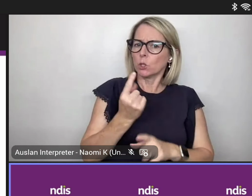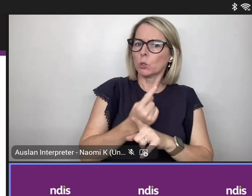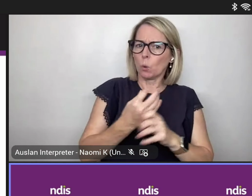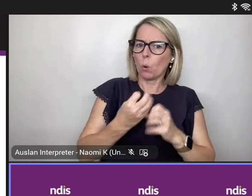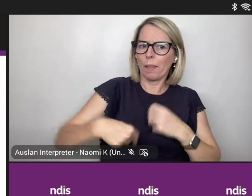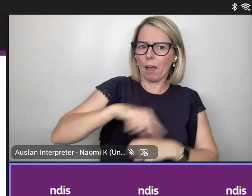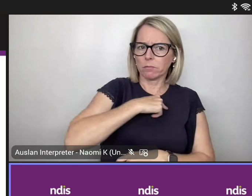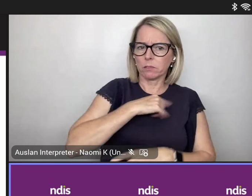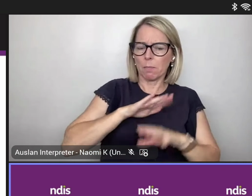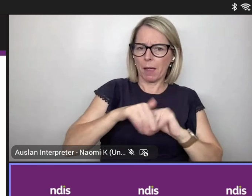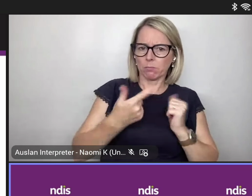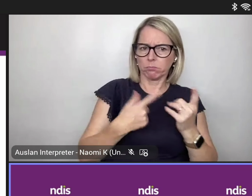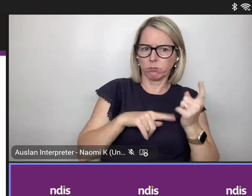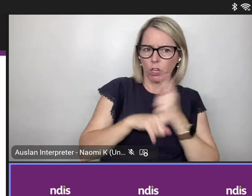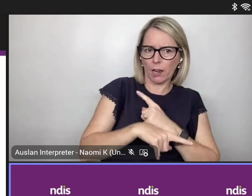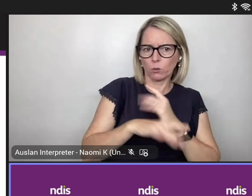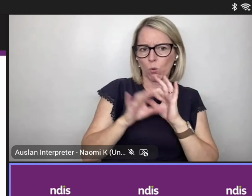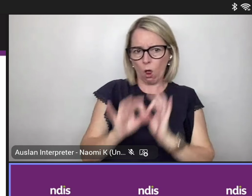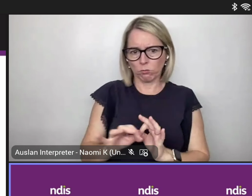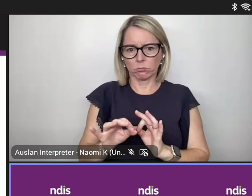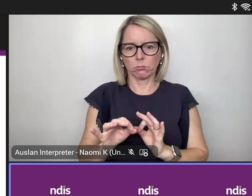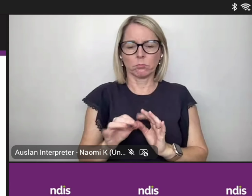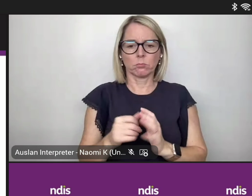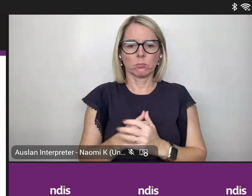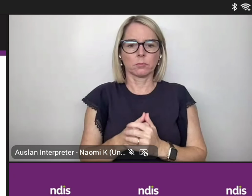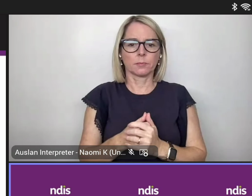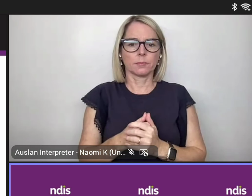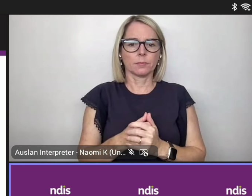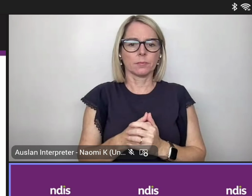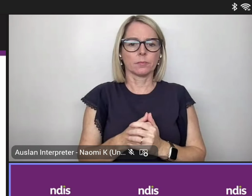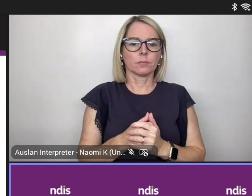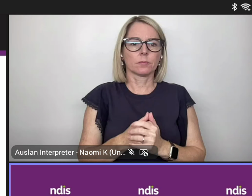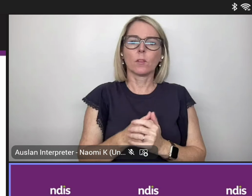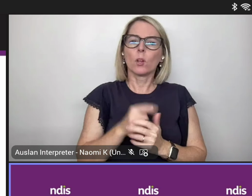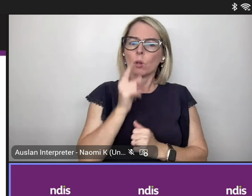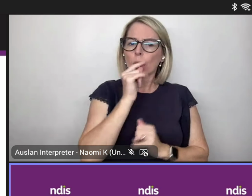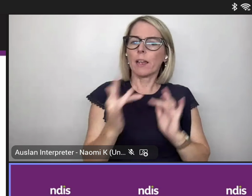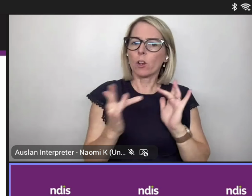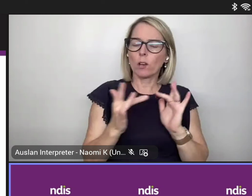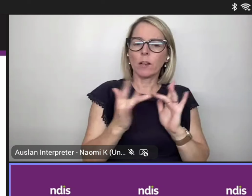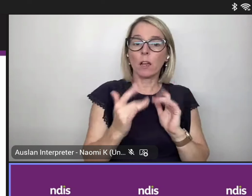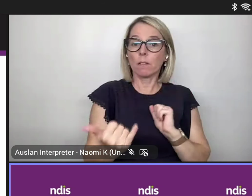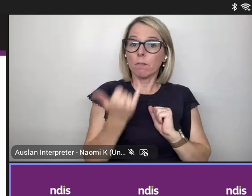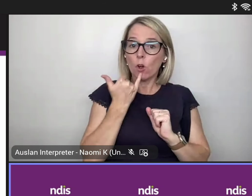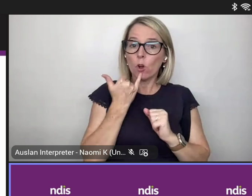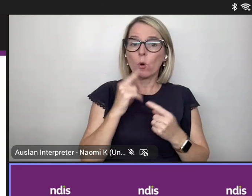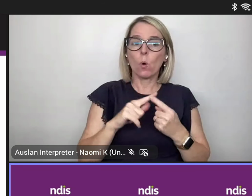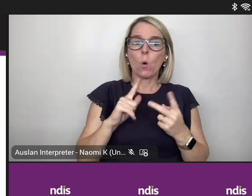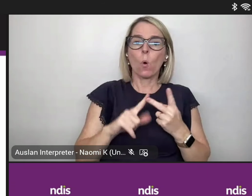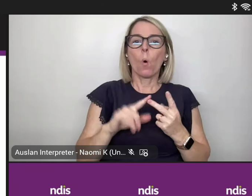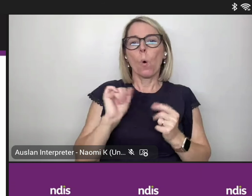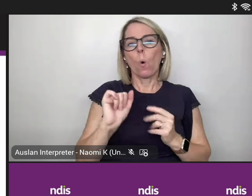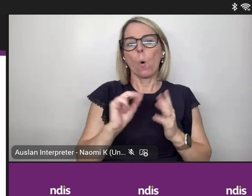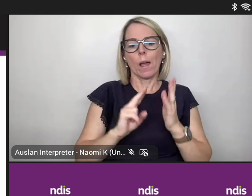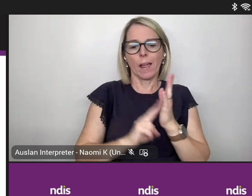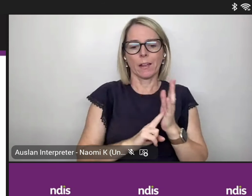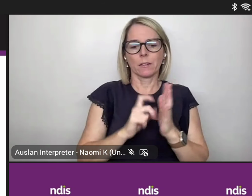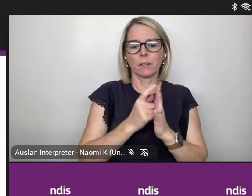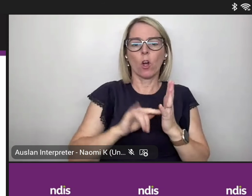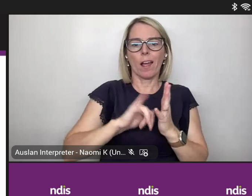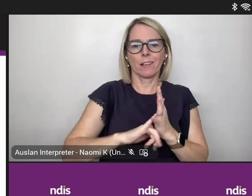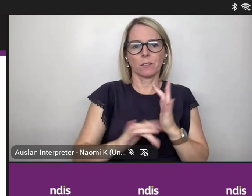impairments. To do this, you can contact us over the phone or speak to your NDIS contact.